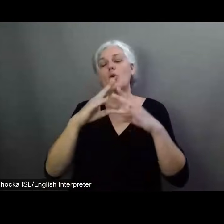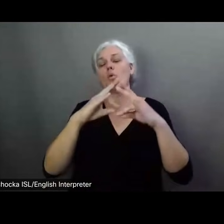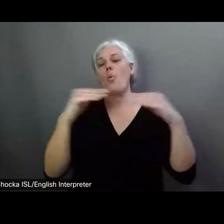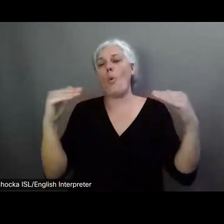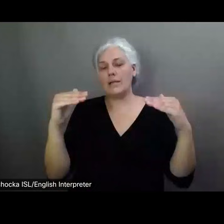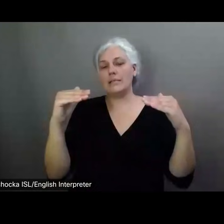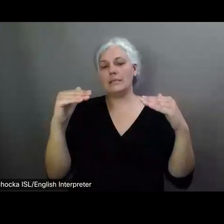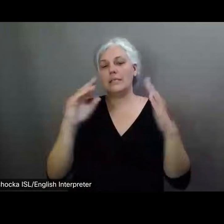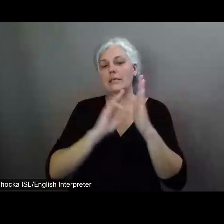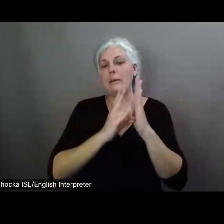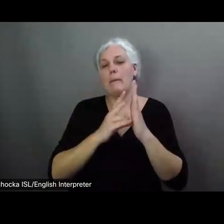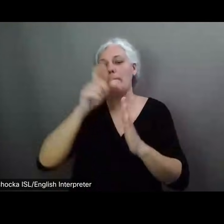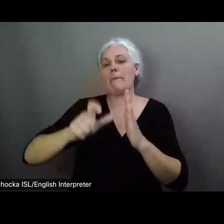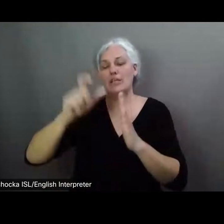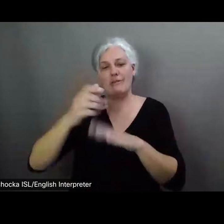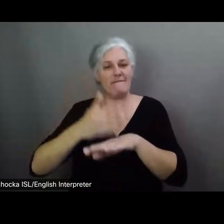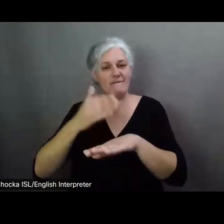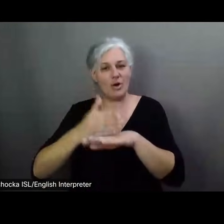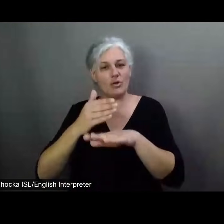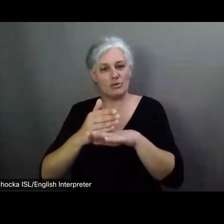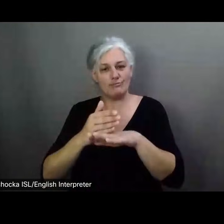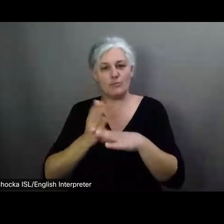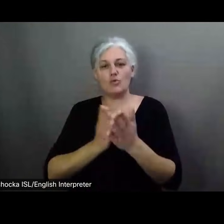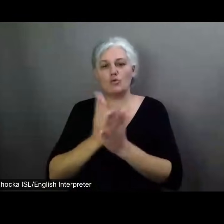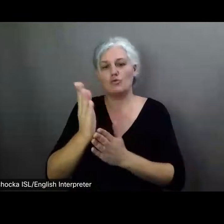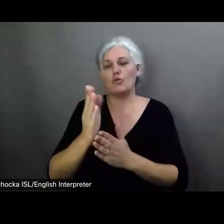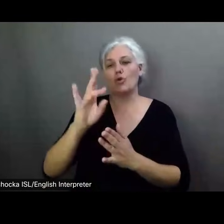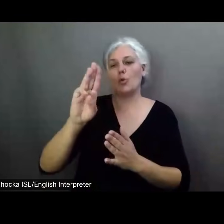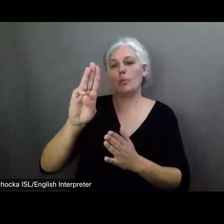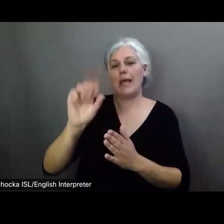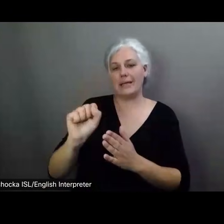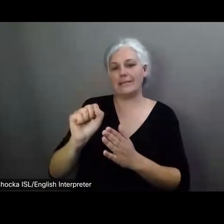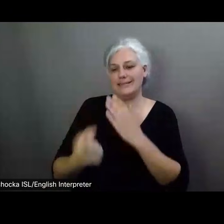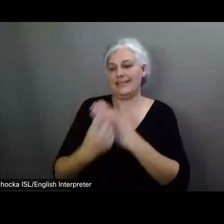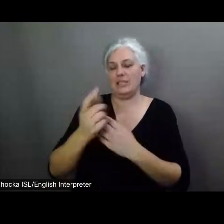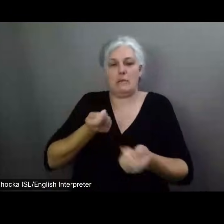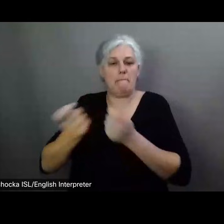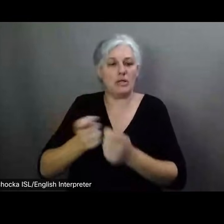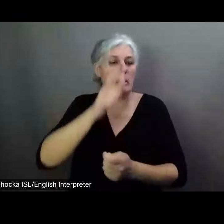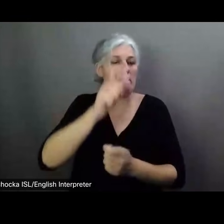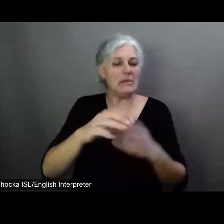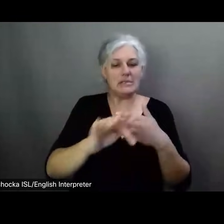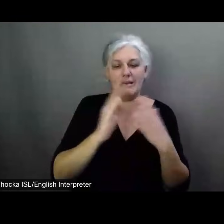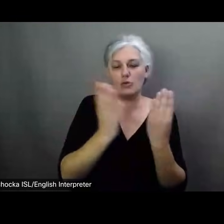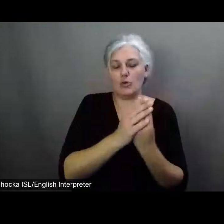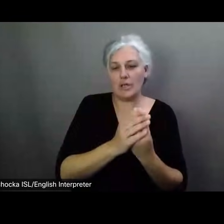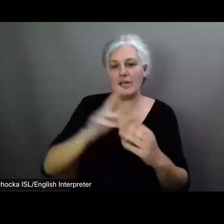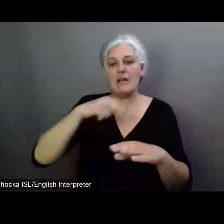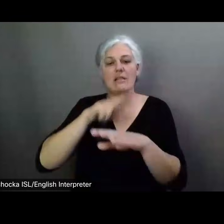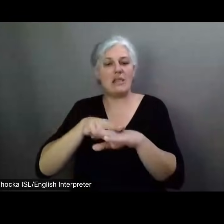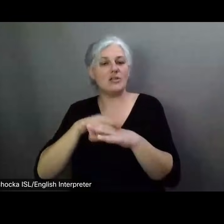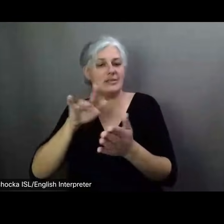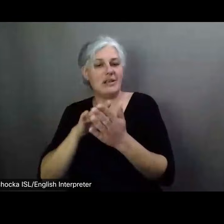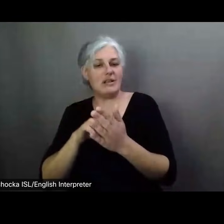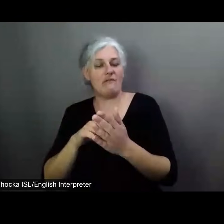ORA plays such a pivotal role through programs like QPS Incident Management, Patient Safety Together, the National Centre for Clinical Audit. These